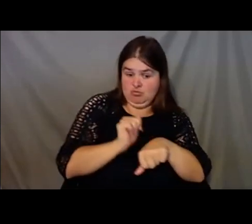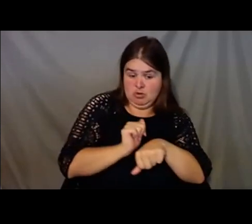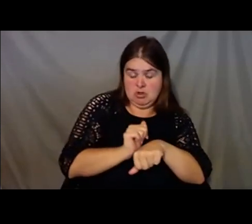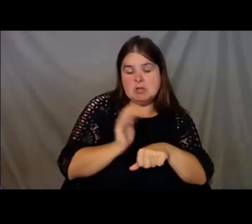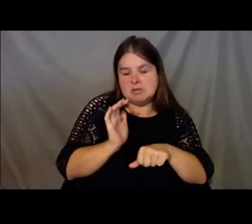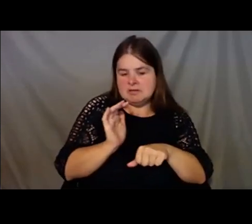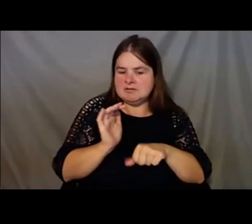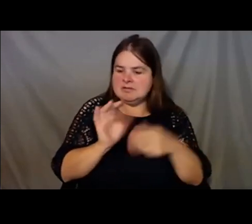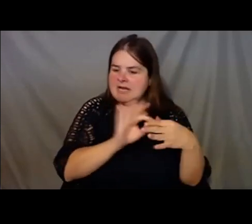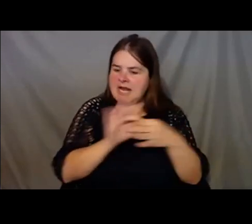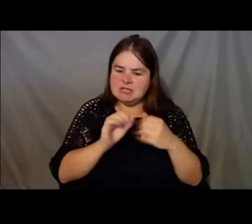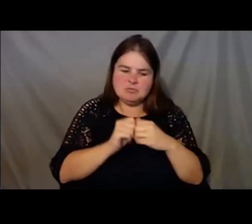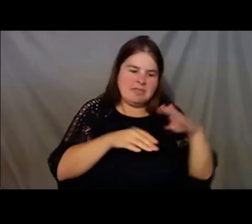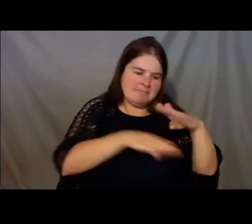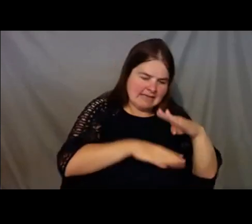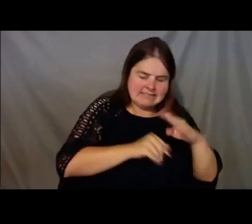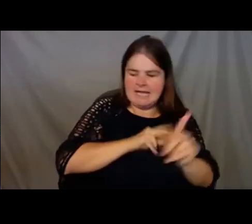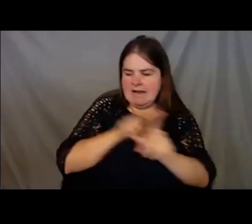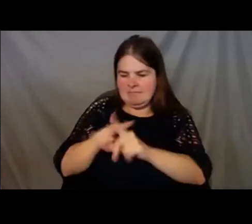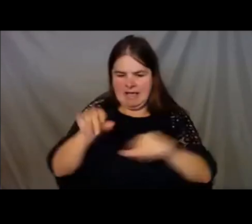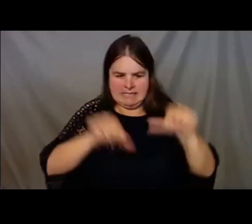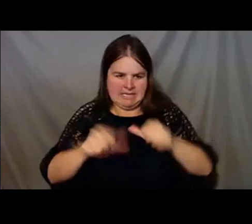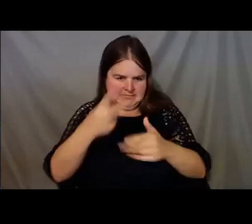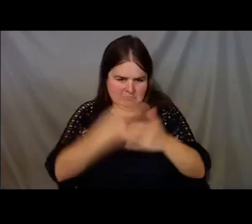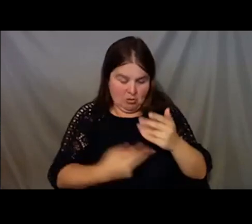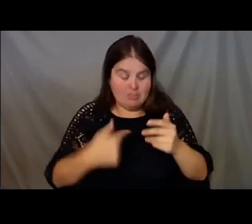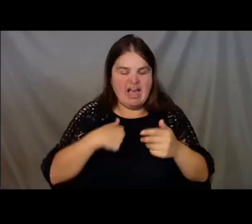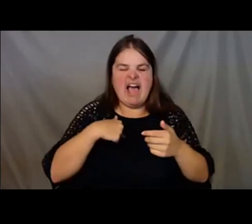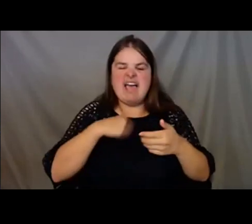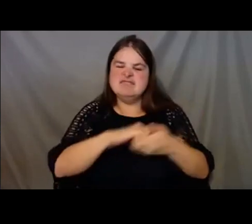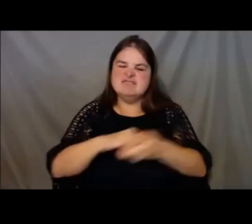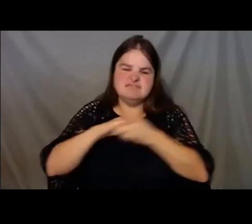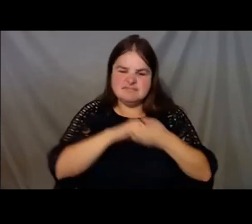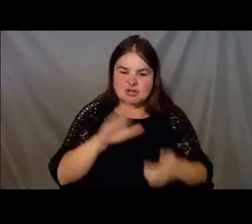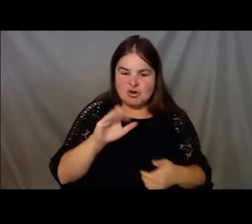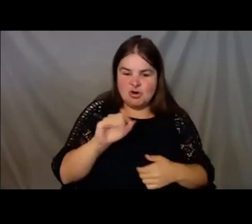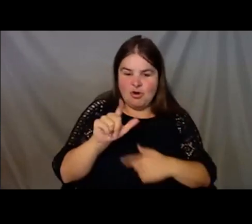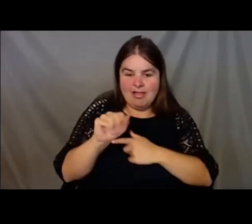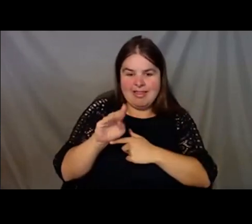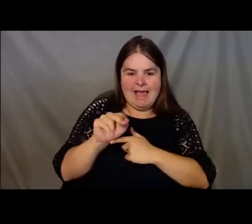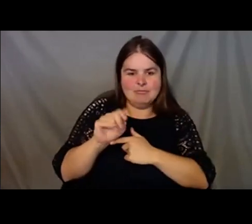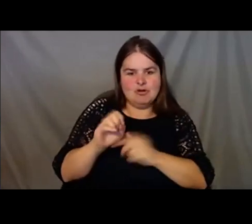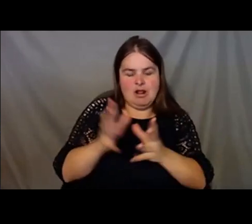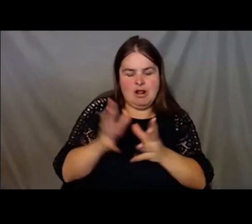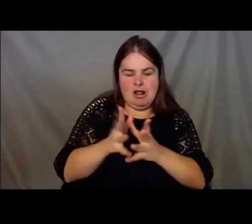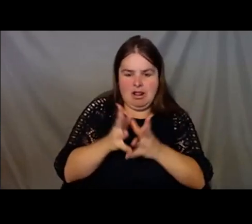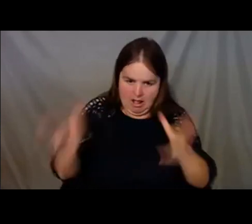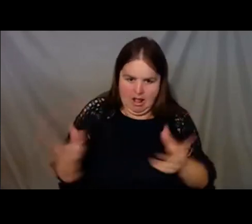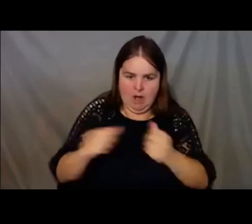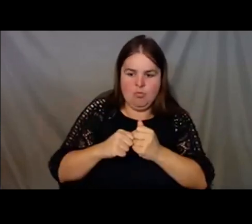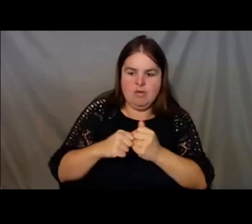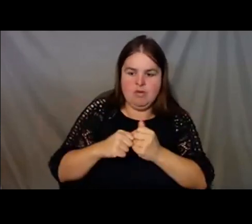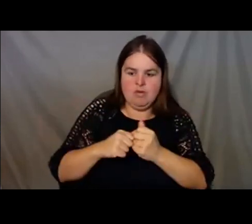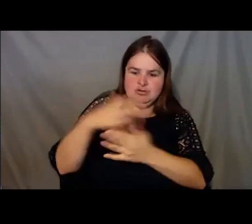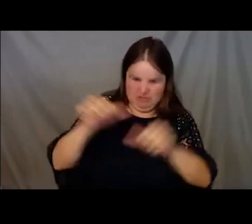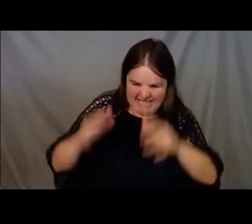and applied science, I collaborate a lot with social scientists and advocates who do